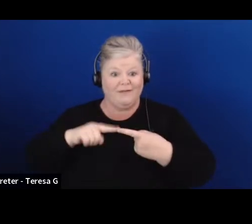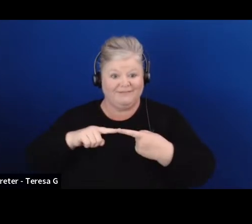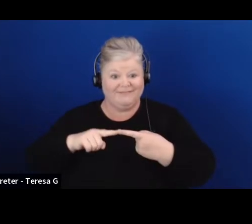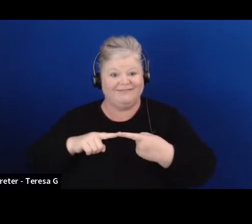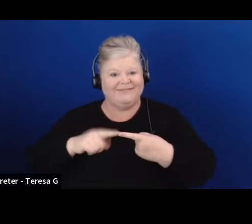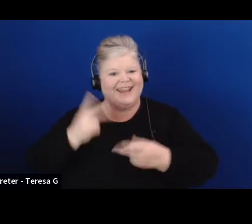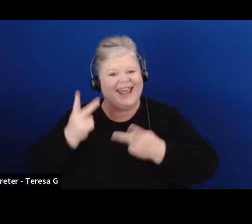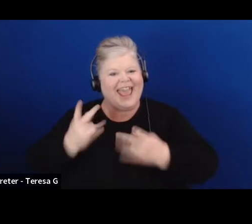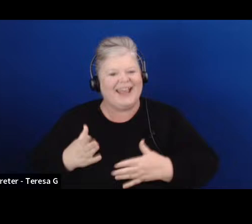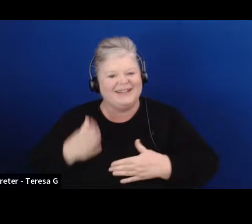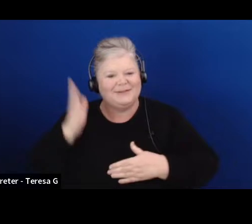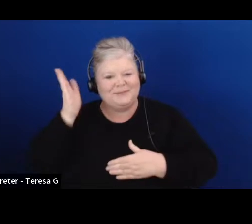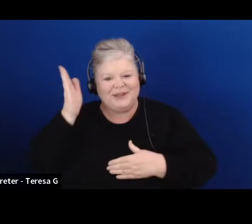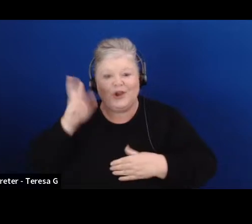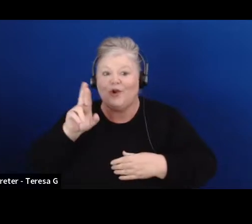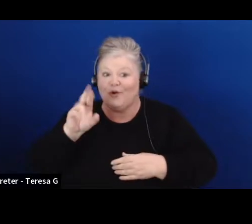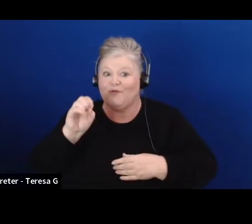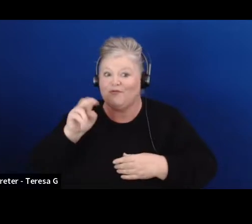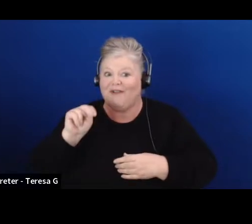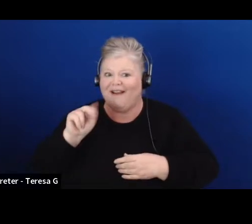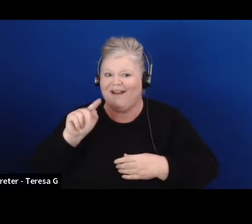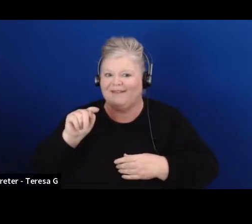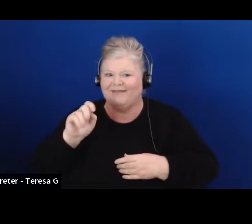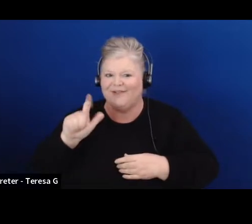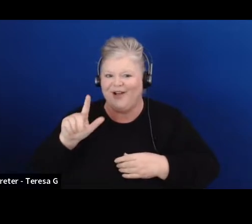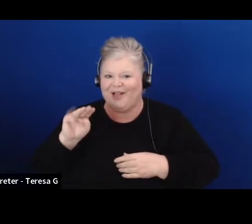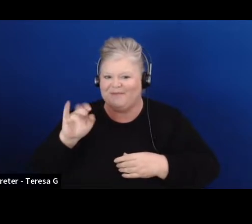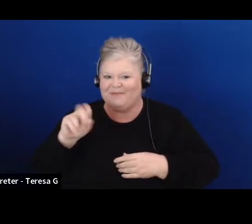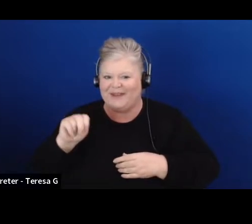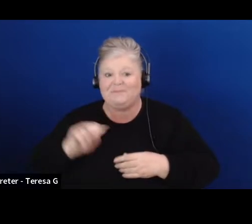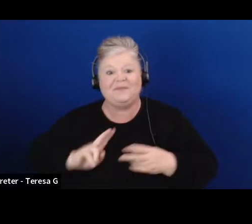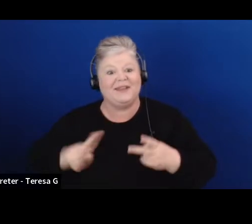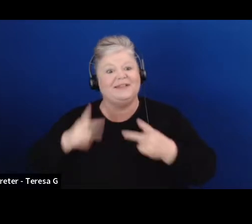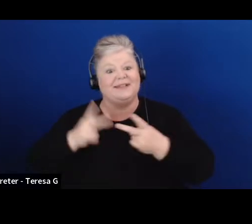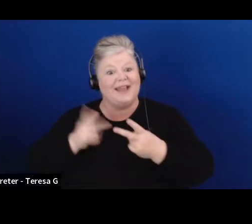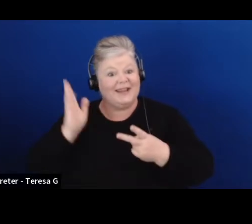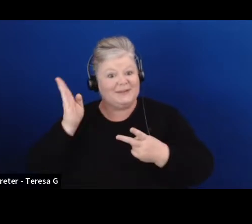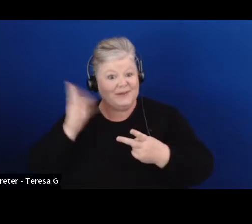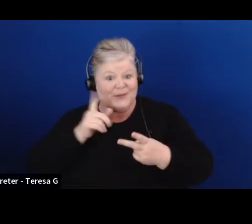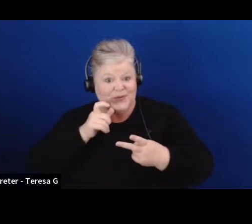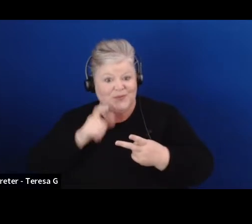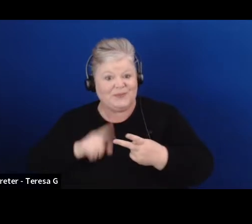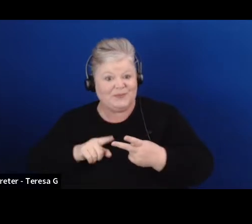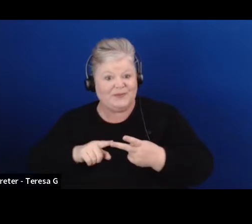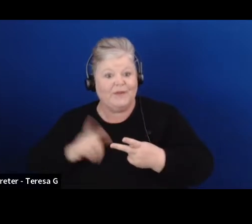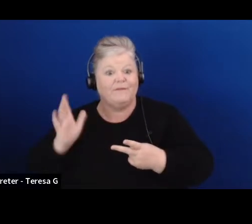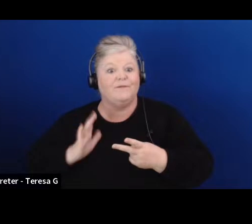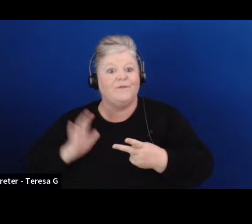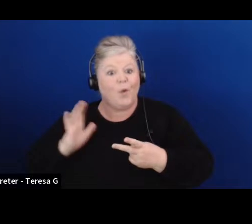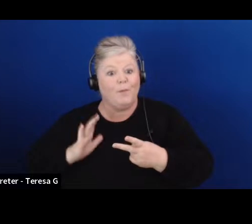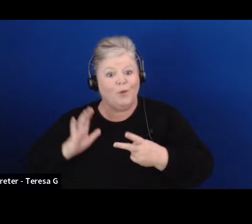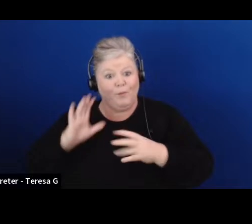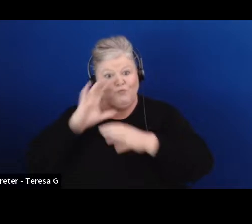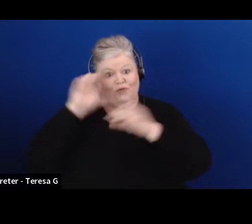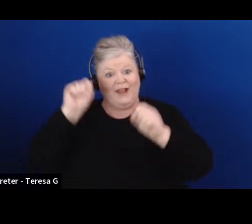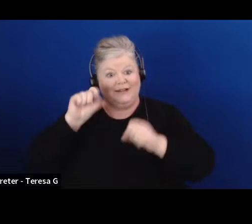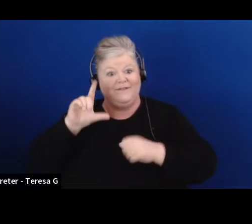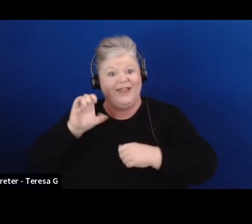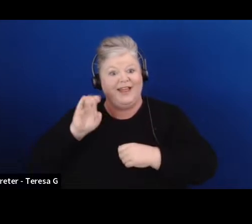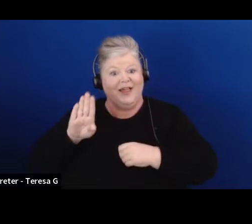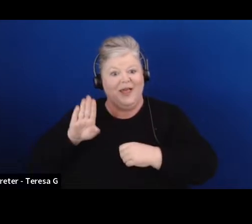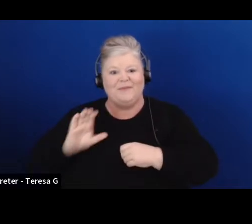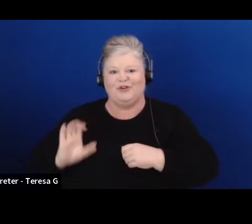Tallman. And the second speaker, who you also may know, is former president of the club, Christy